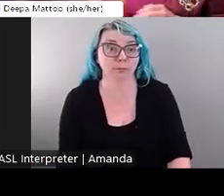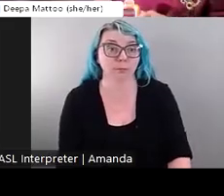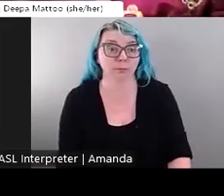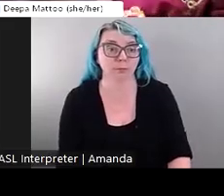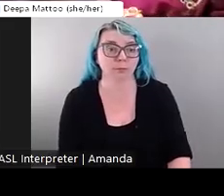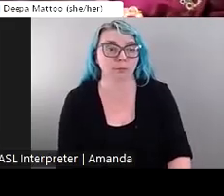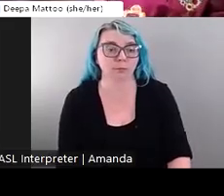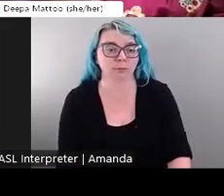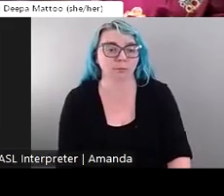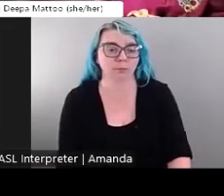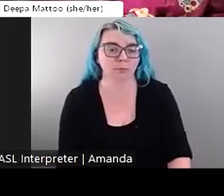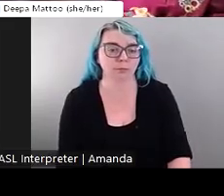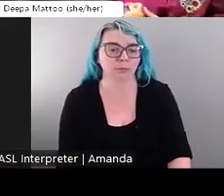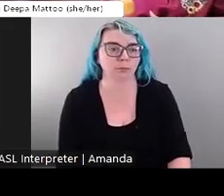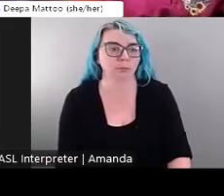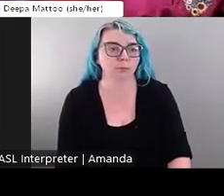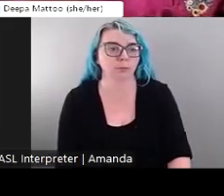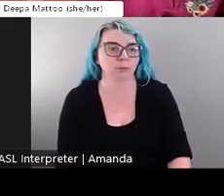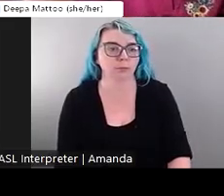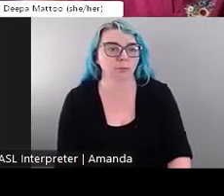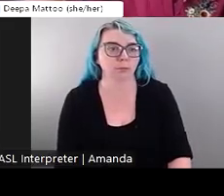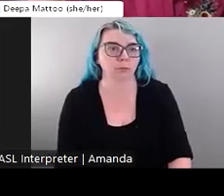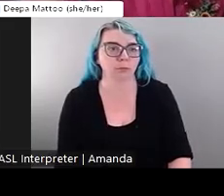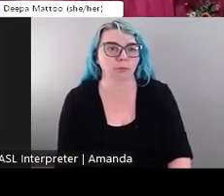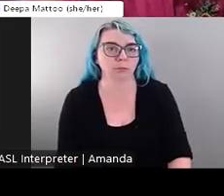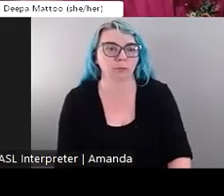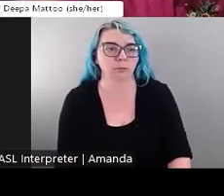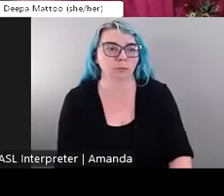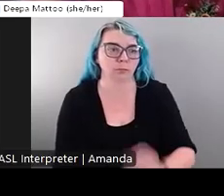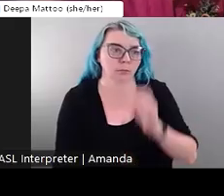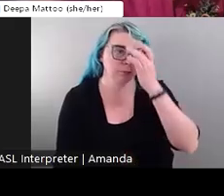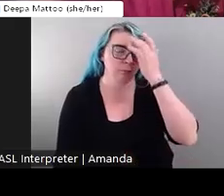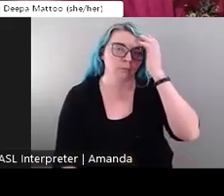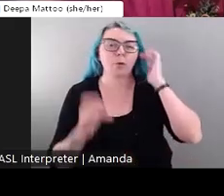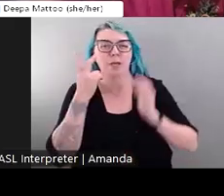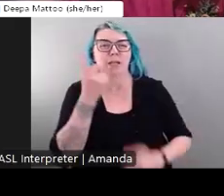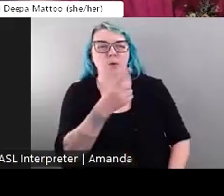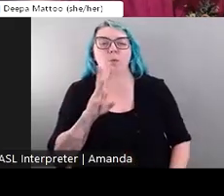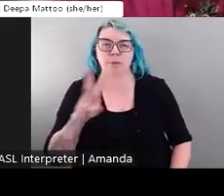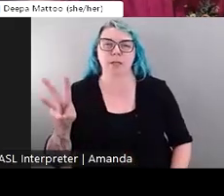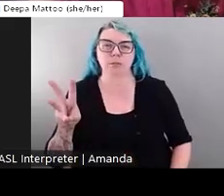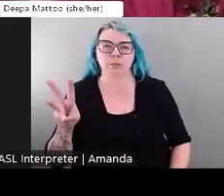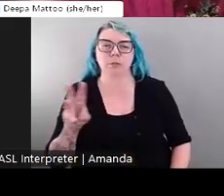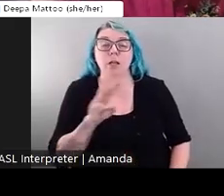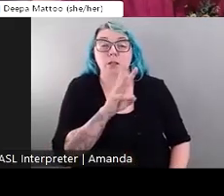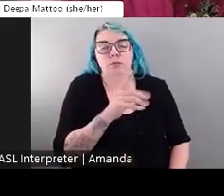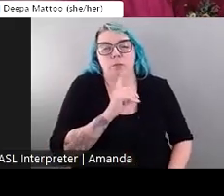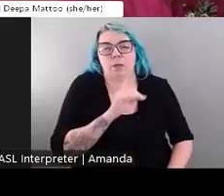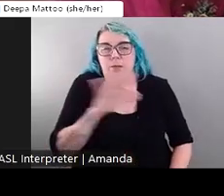Okay, amazing. So this is the RISA Tool website. It's called